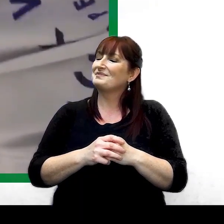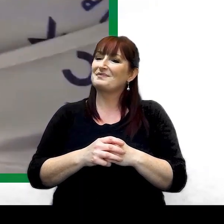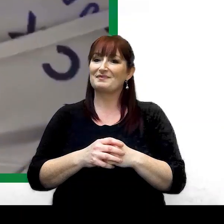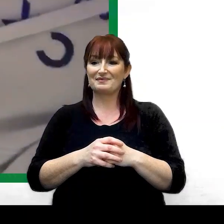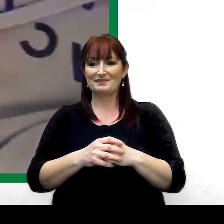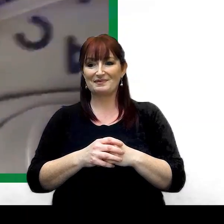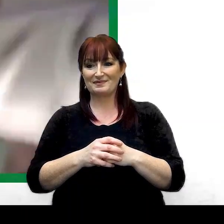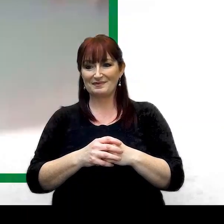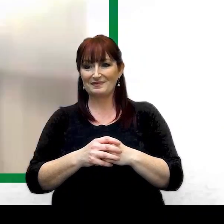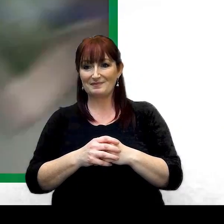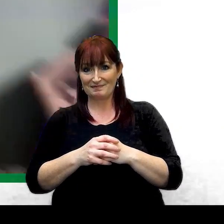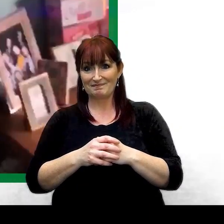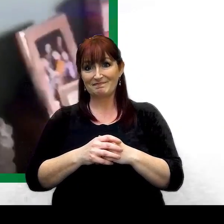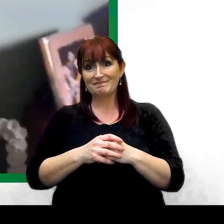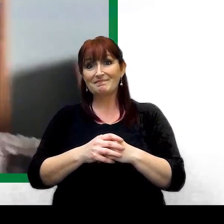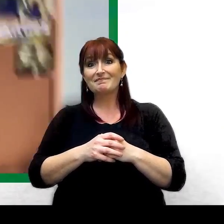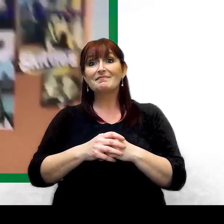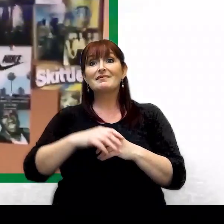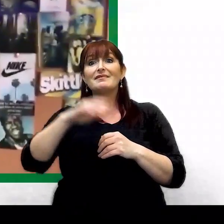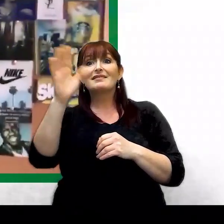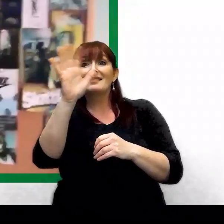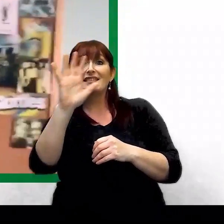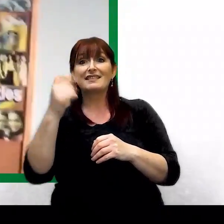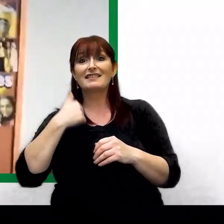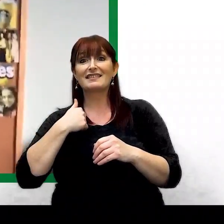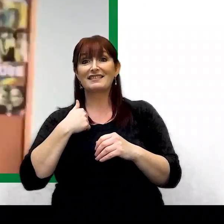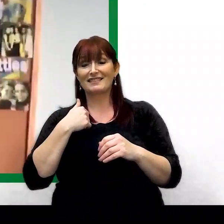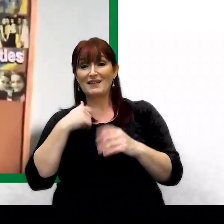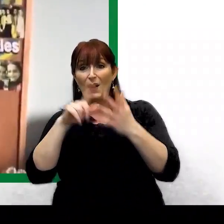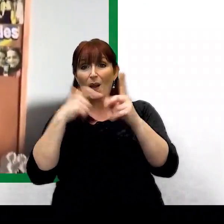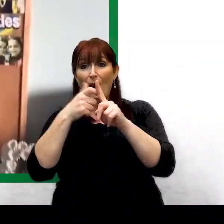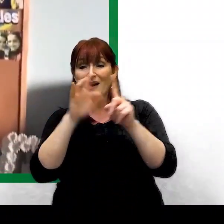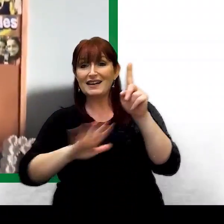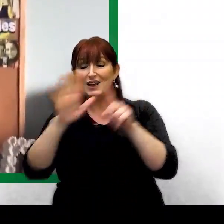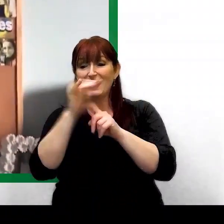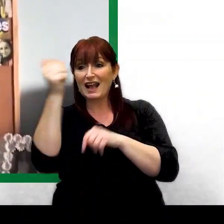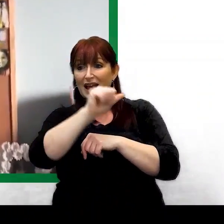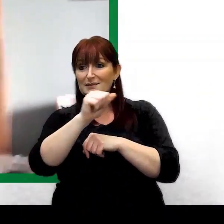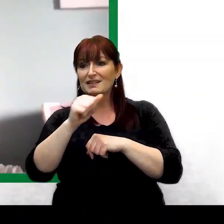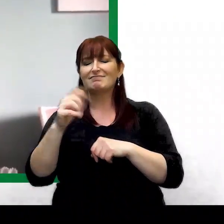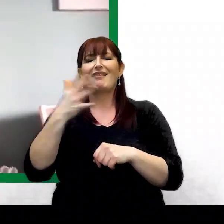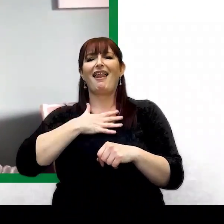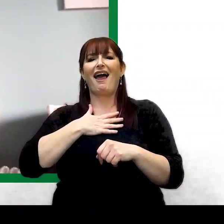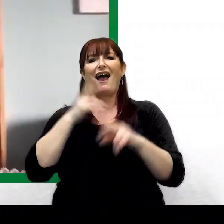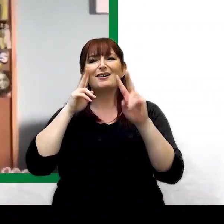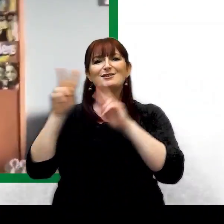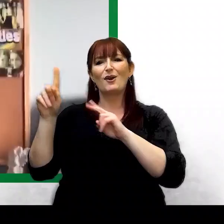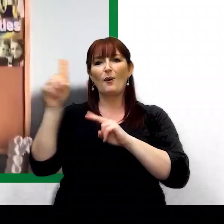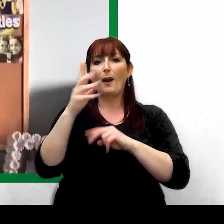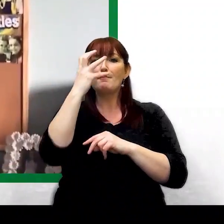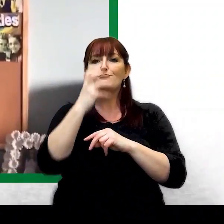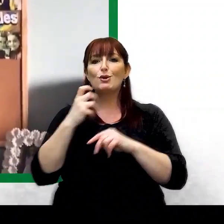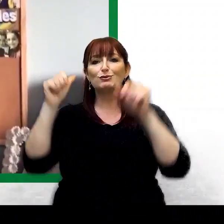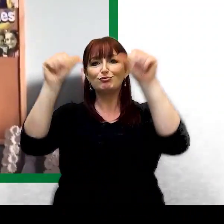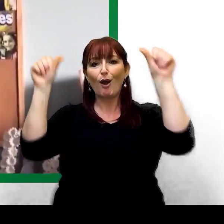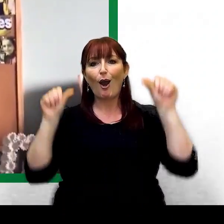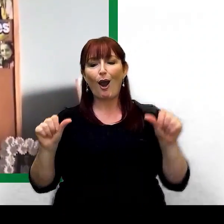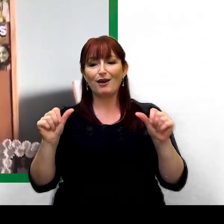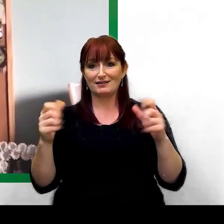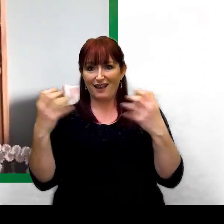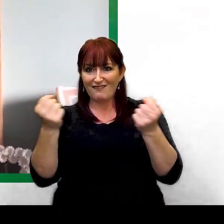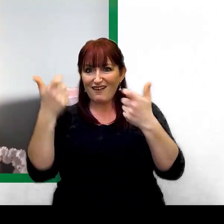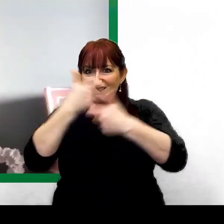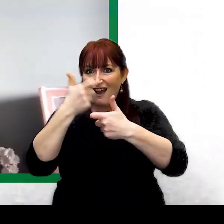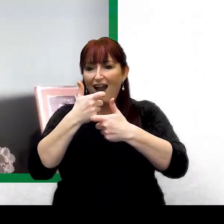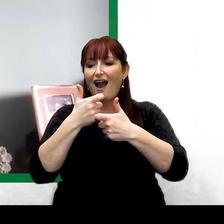All in Oak National Academy, Anna here, and I'd like to show you my mood board. It really picks me up and cheers me up, and it's got loads of fun. It's